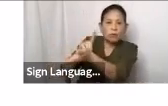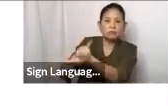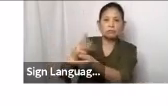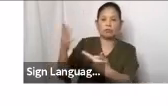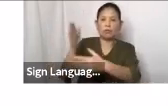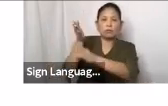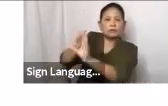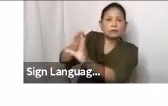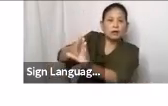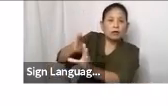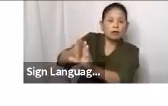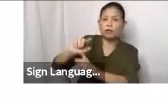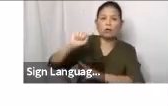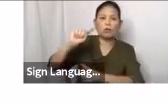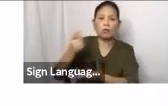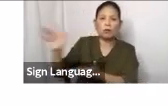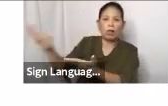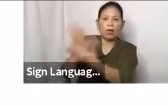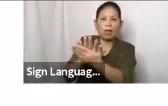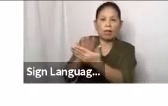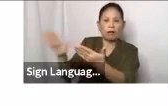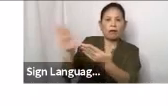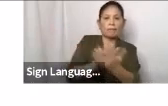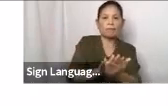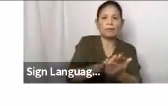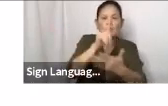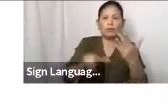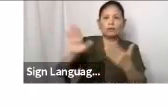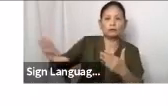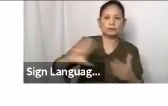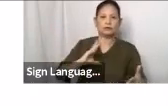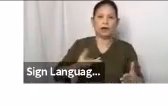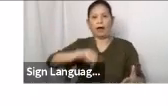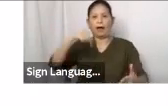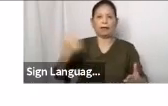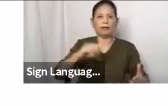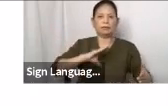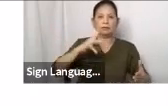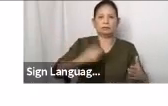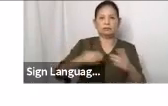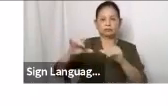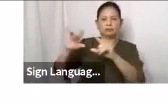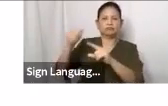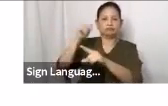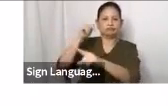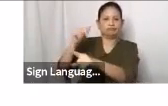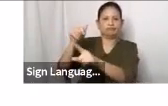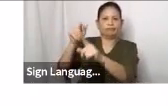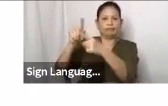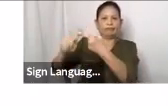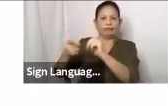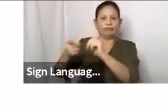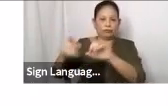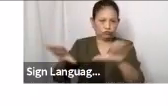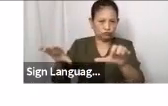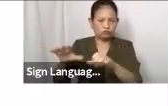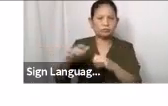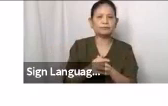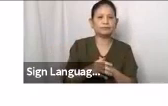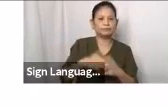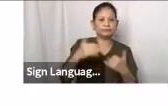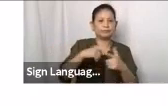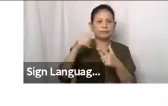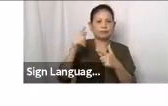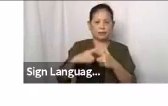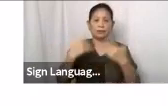following what the seniors are doing, what the senior gurus are doing in our community. Then when we